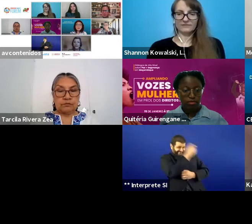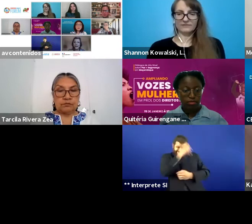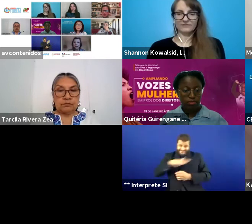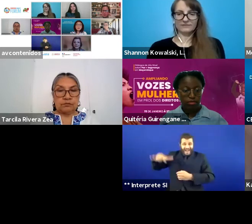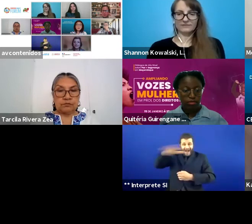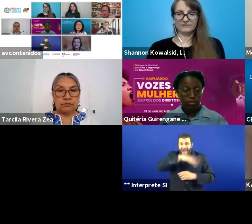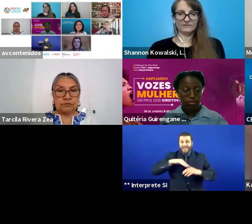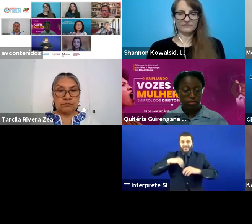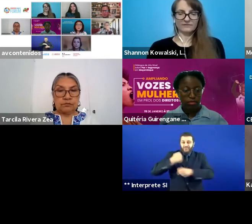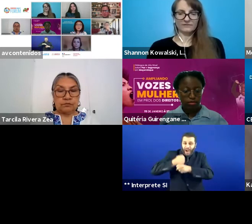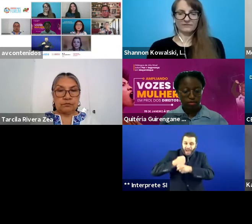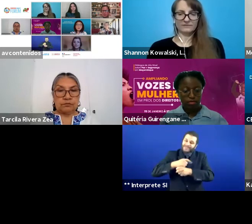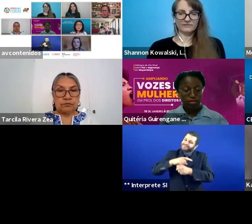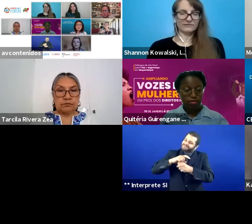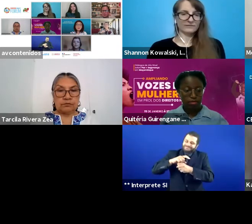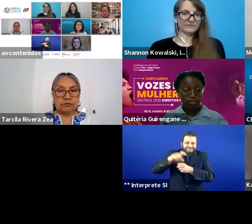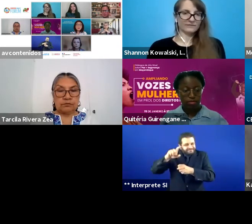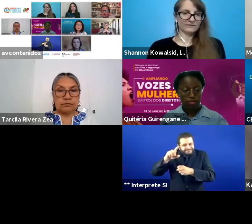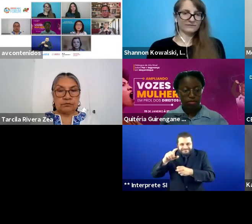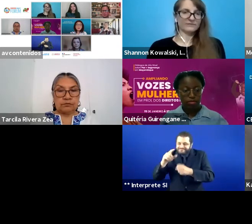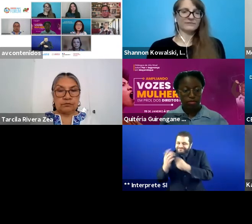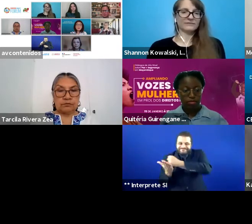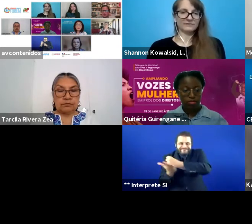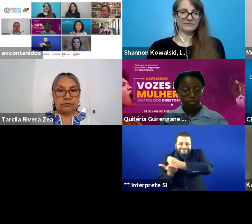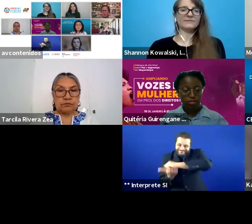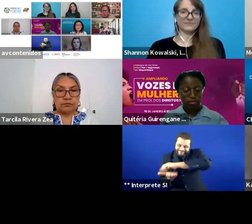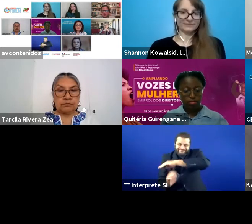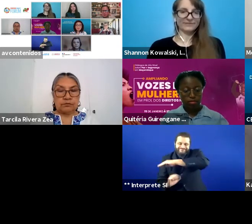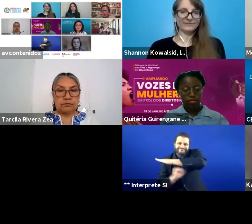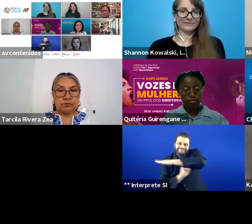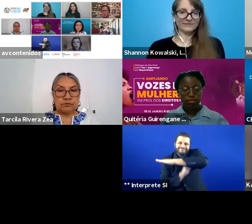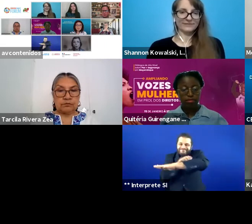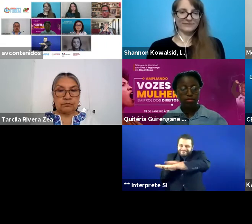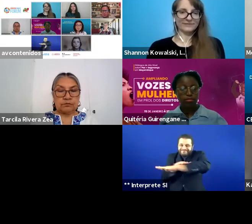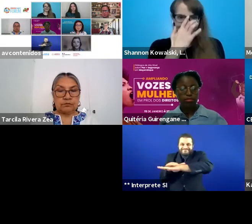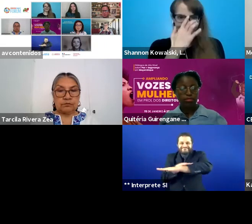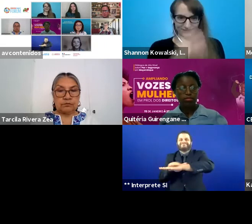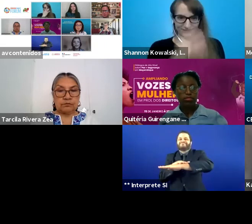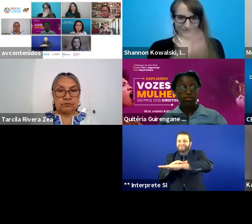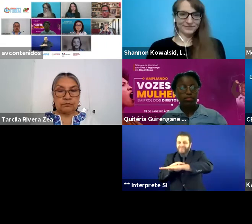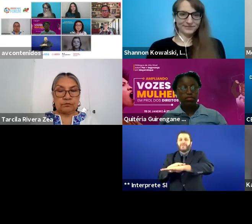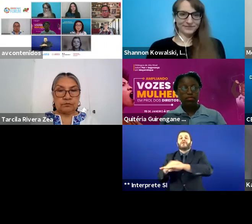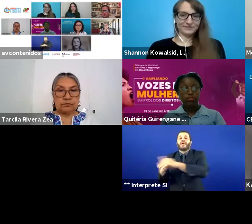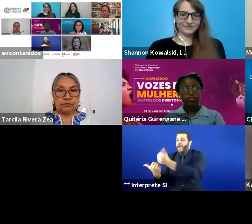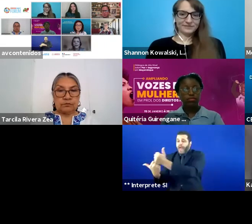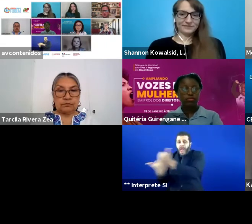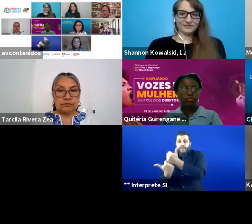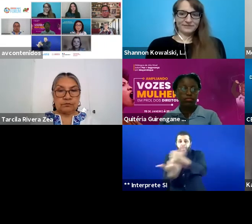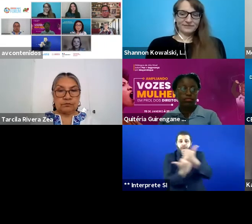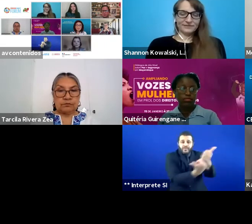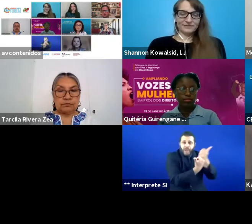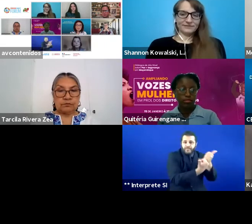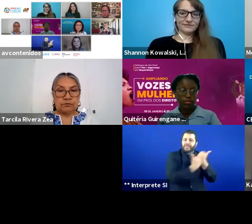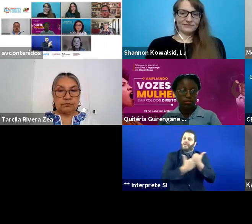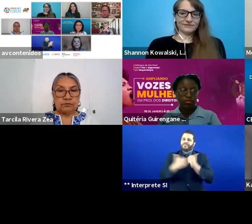have access to comprehensive sexuality education. This is the only way that you are able as